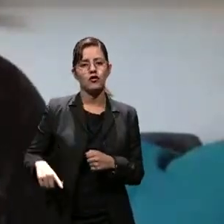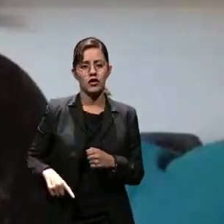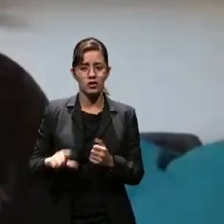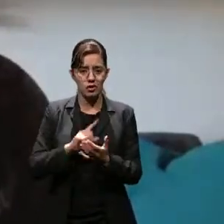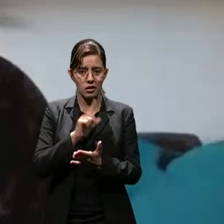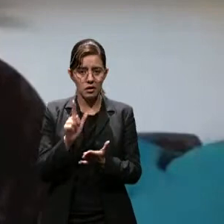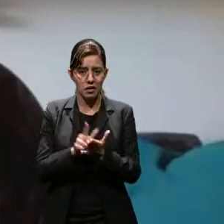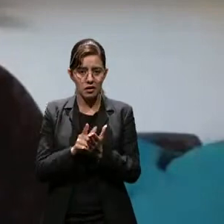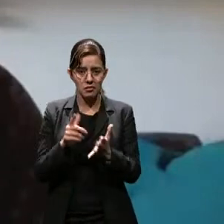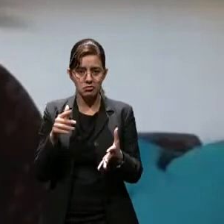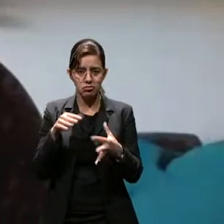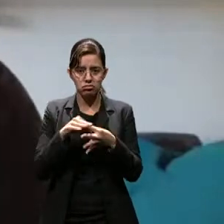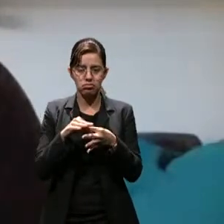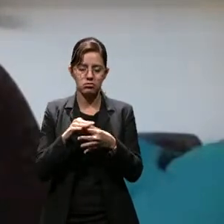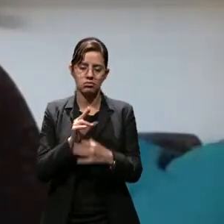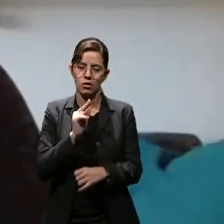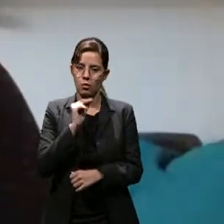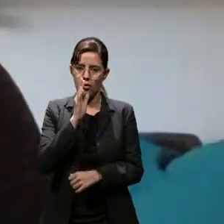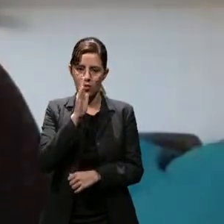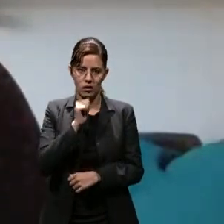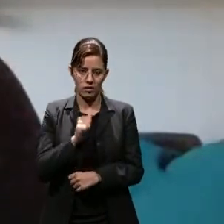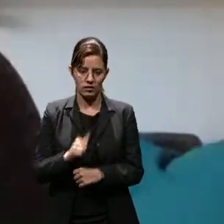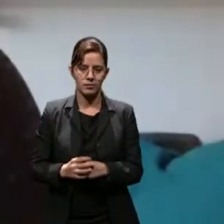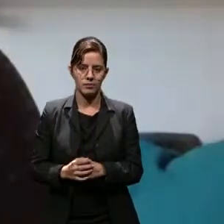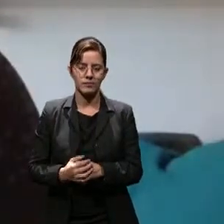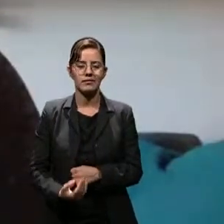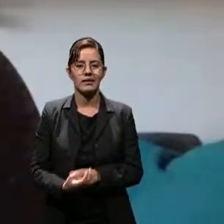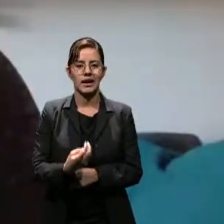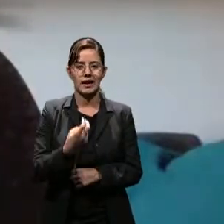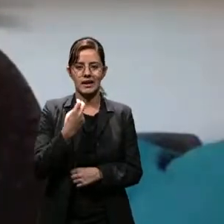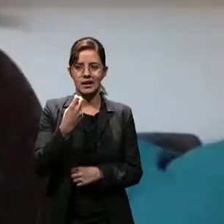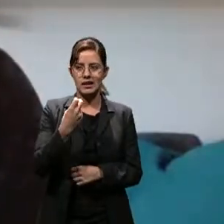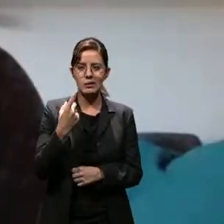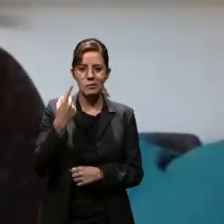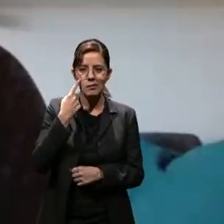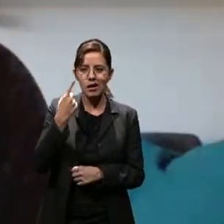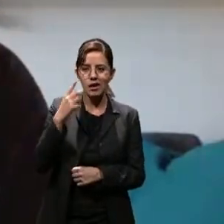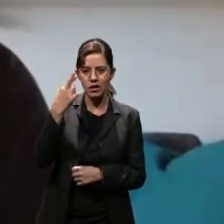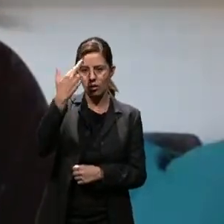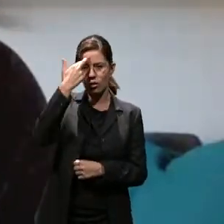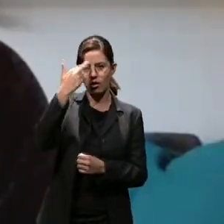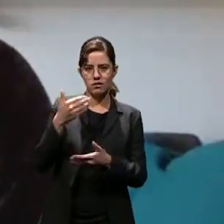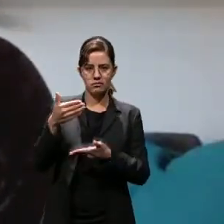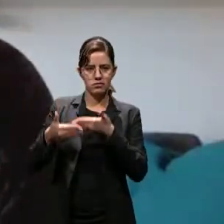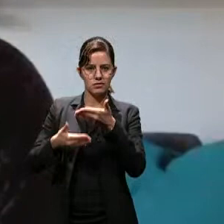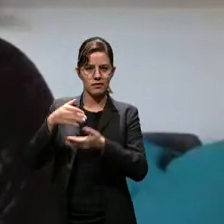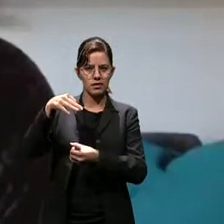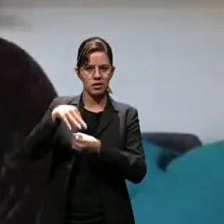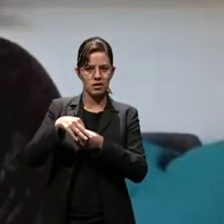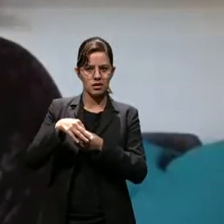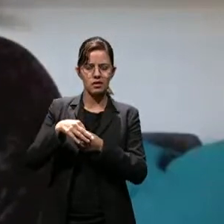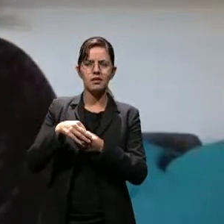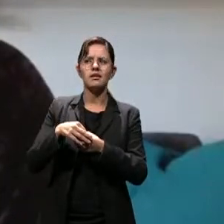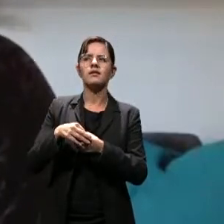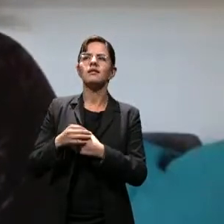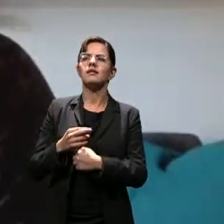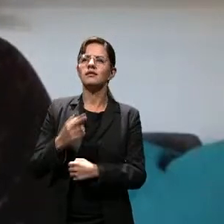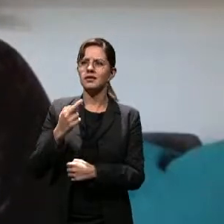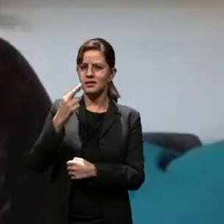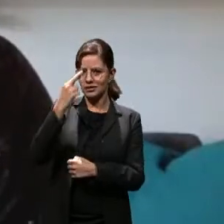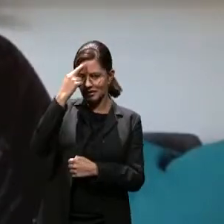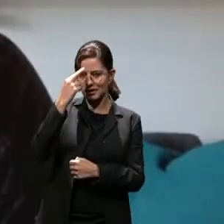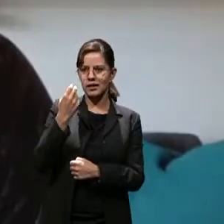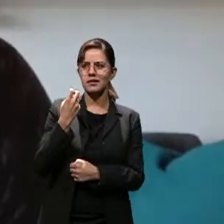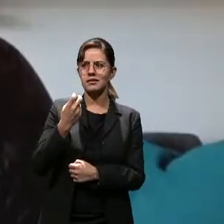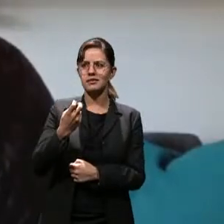these elections, I think that they are iconic along these lines, and effectively, they